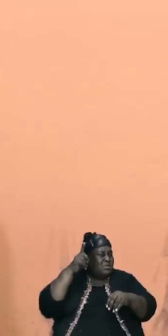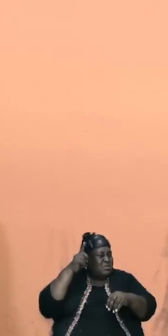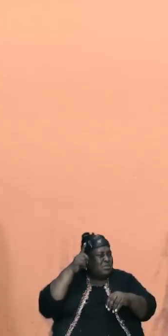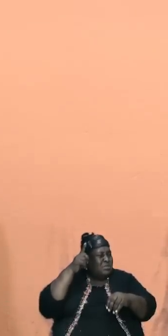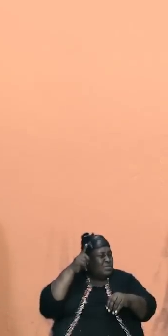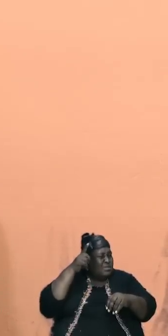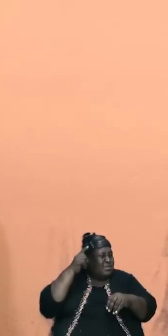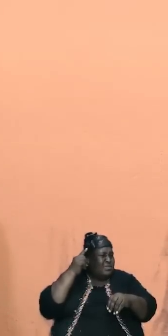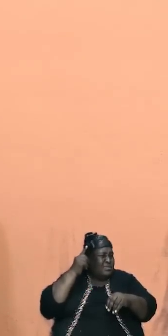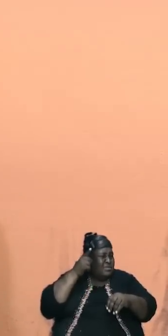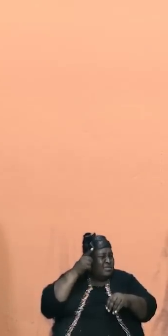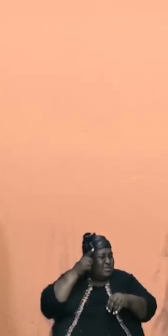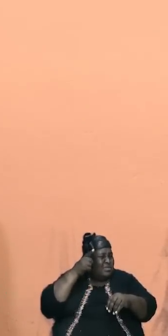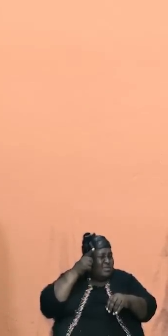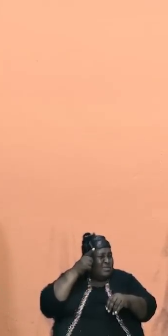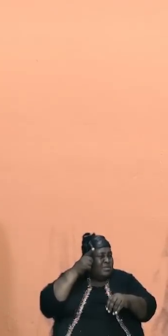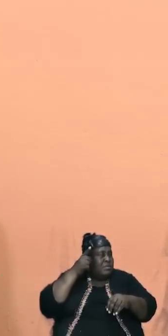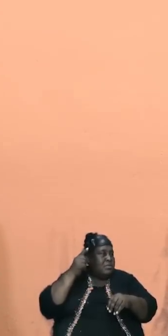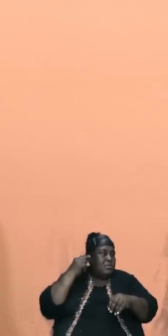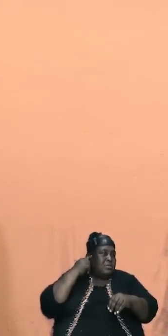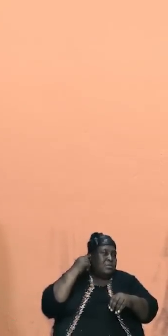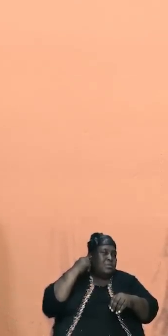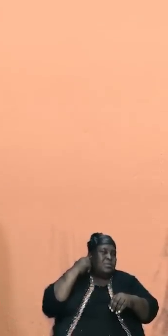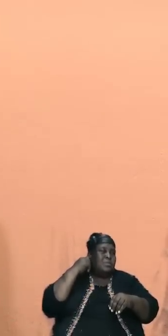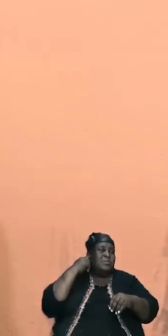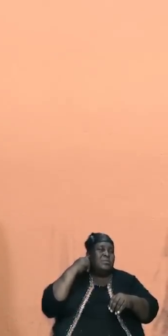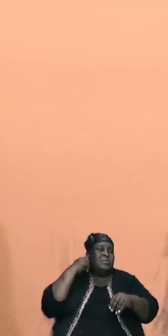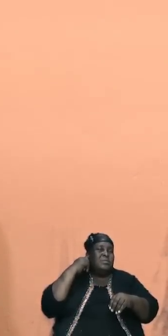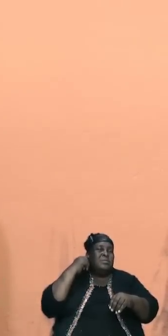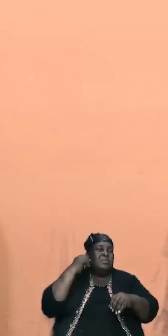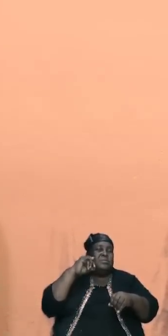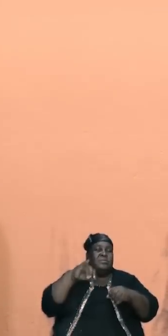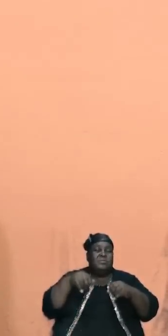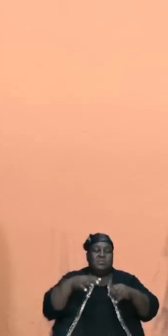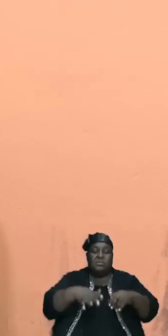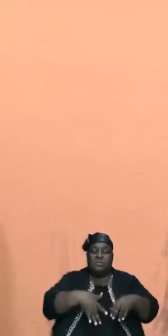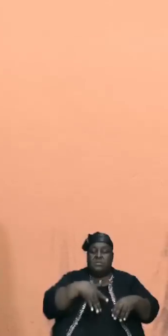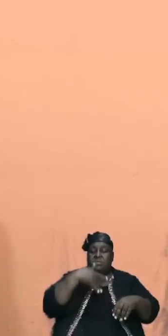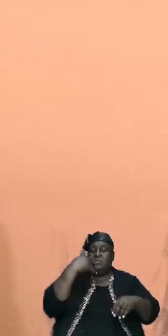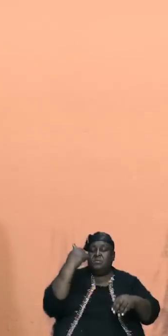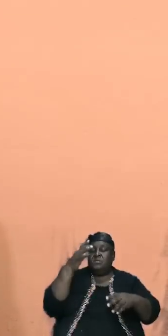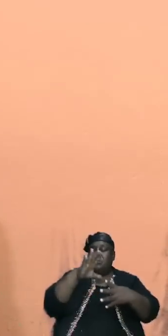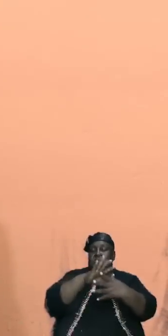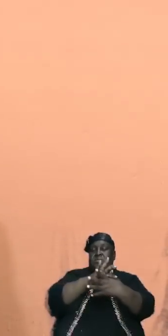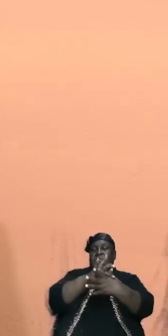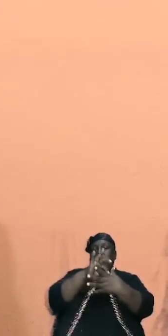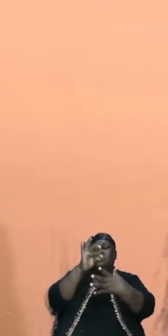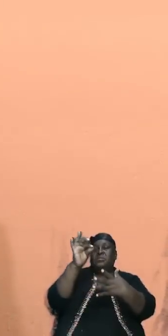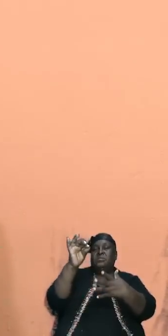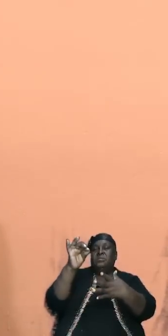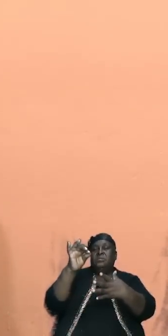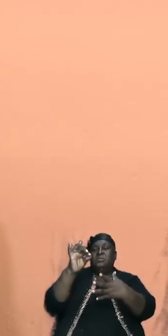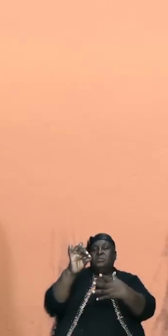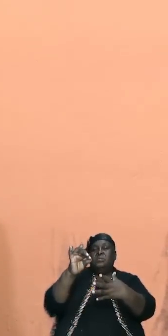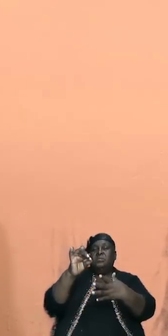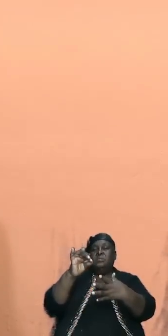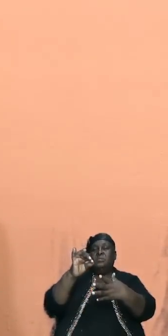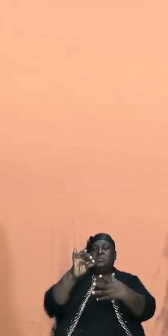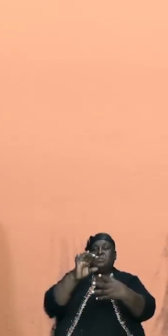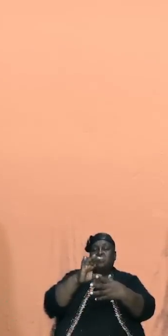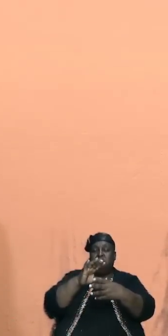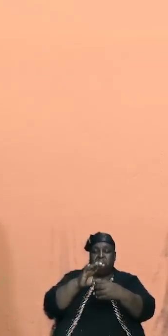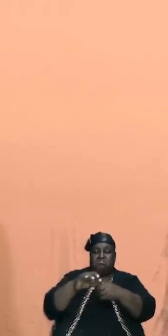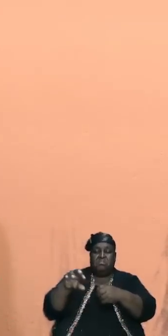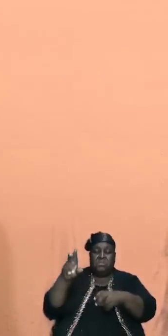ears. If it will appeal to your desires and just your feelings and your flesh, check it out. Check it